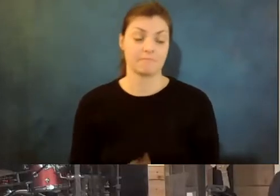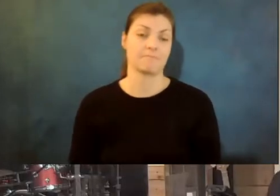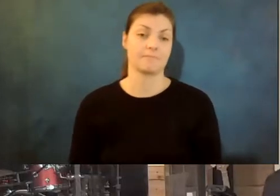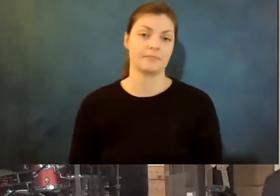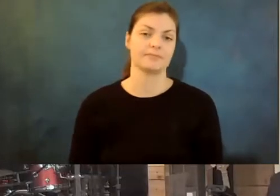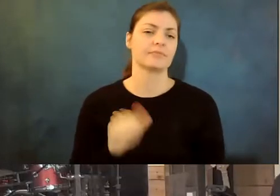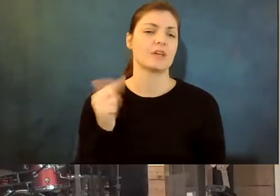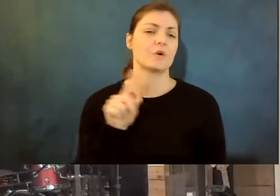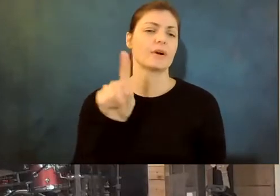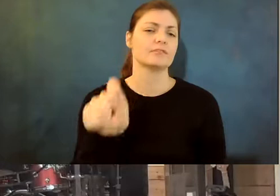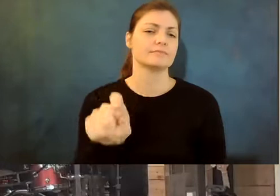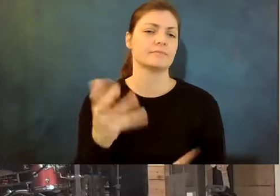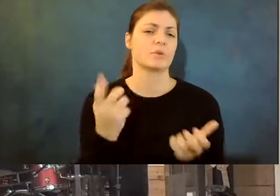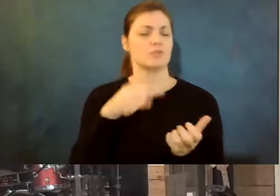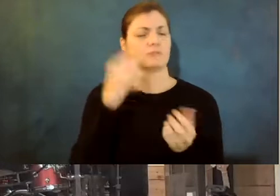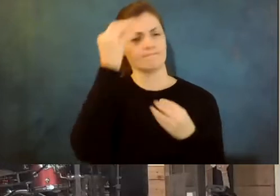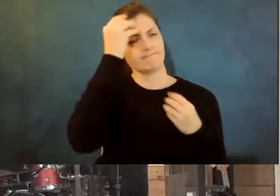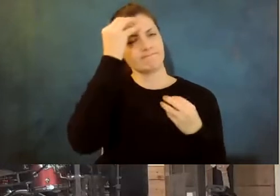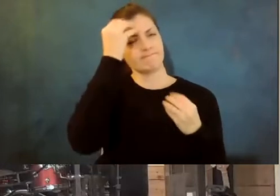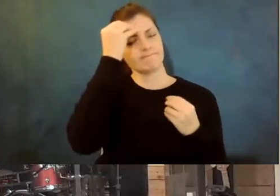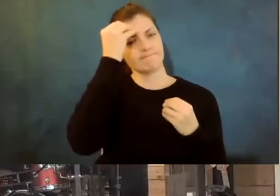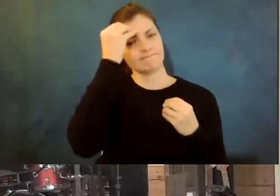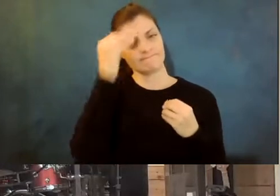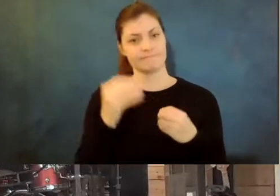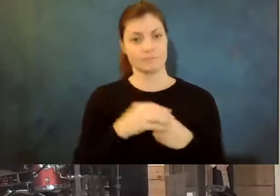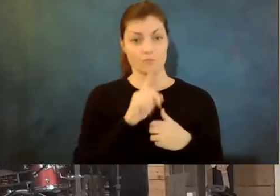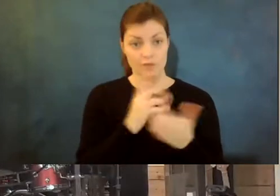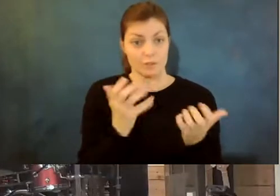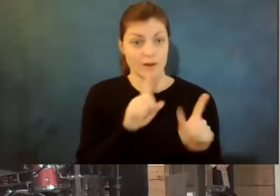Here's another question I want to ask you. I want you to chew on this. It's not rhetorical.